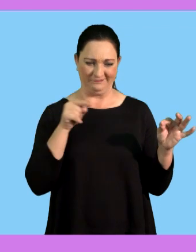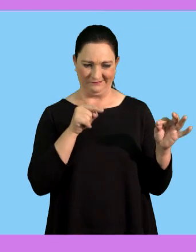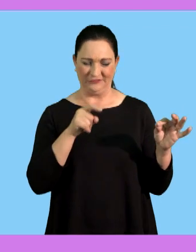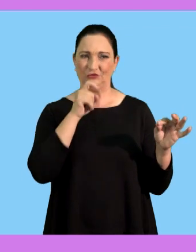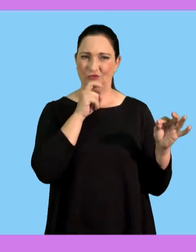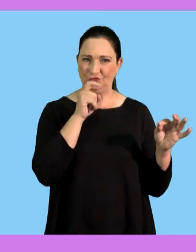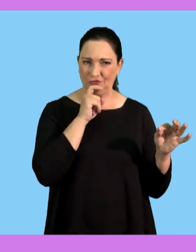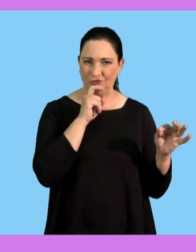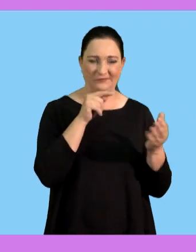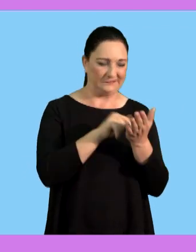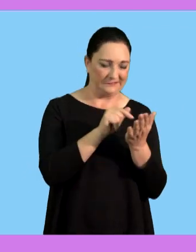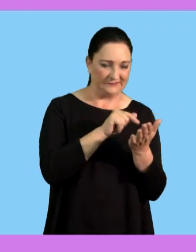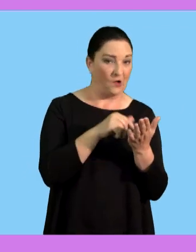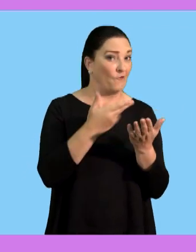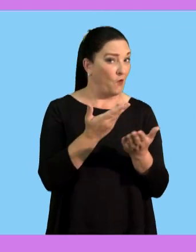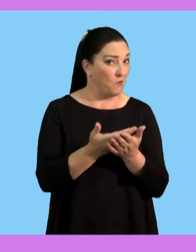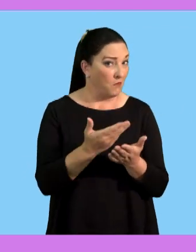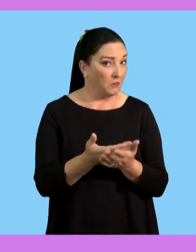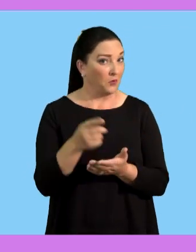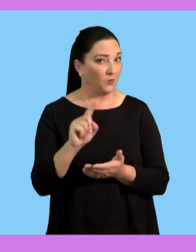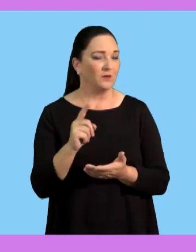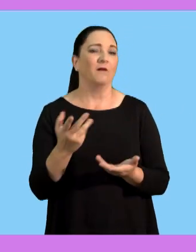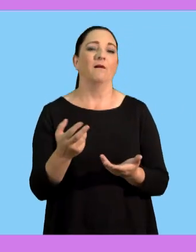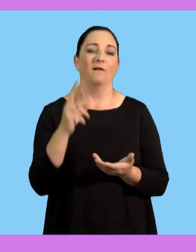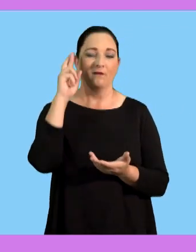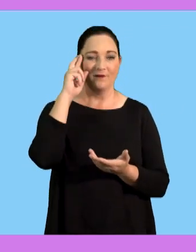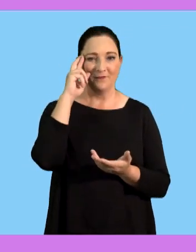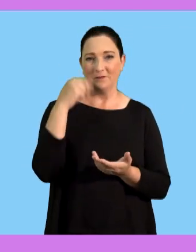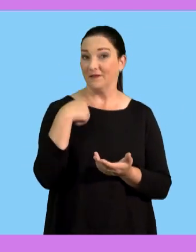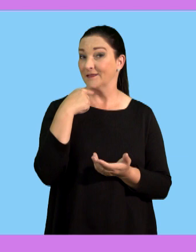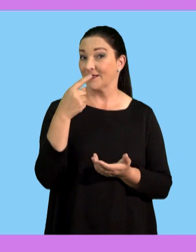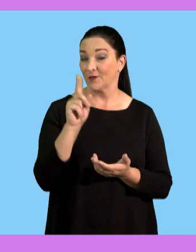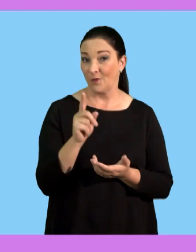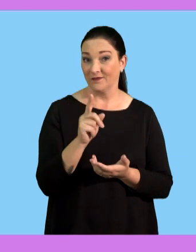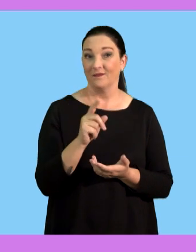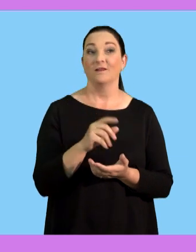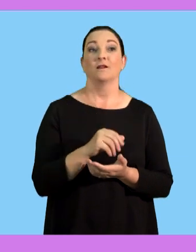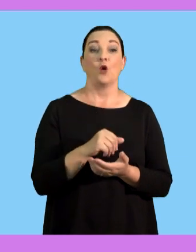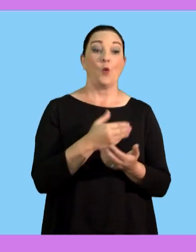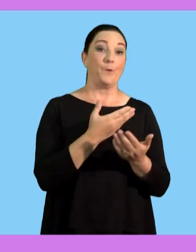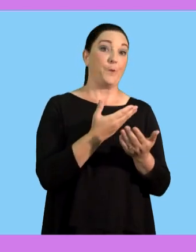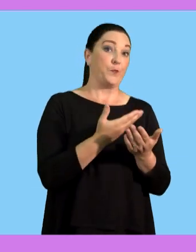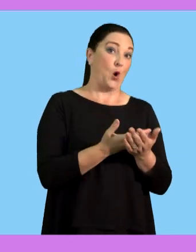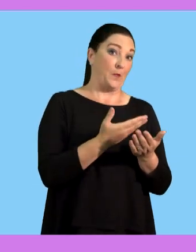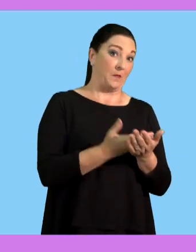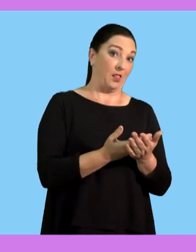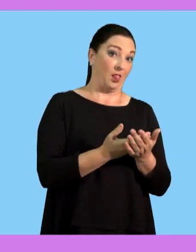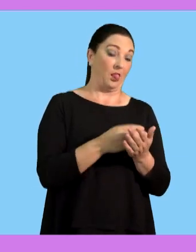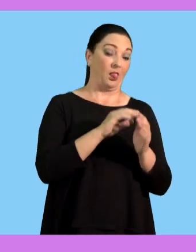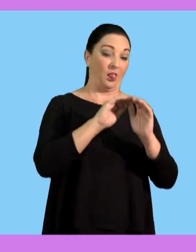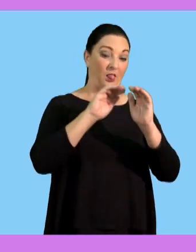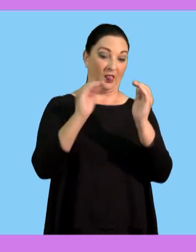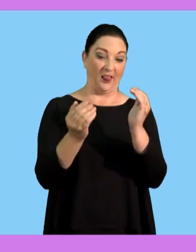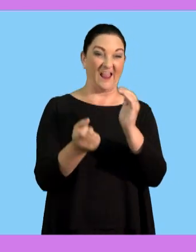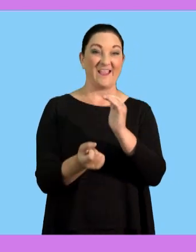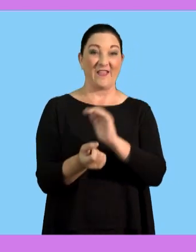to calculate the probability is, remember I indicated already, so we are saying the probability of an